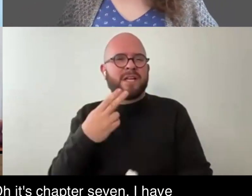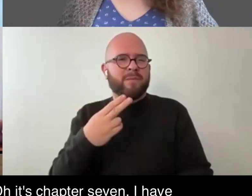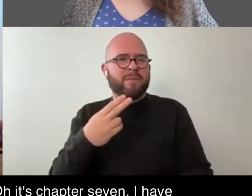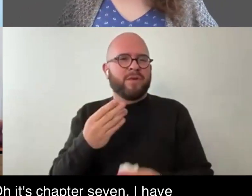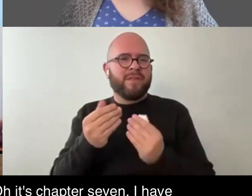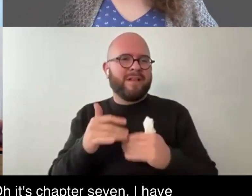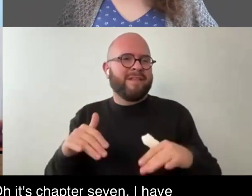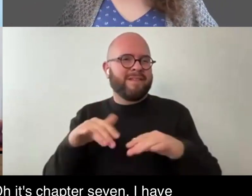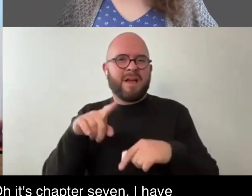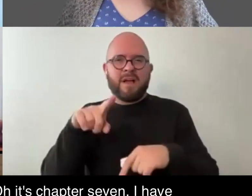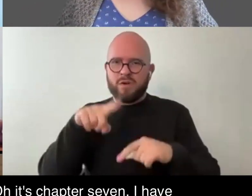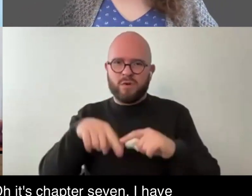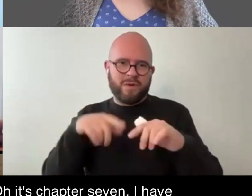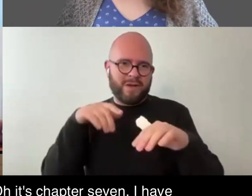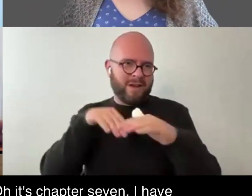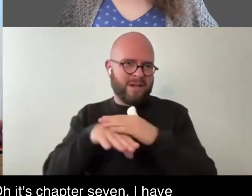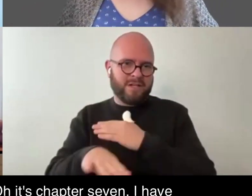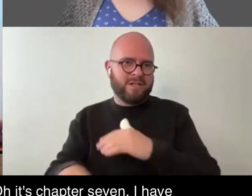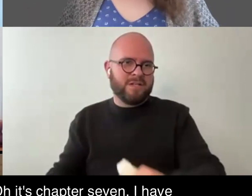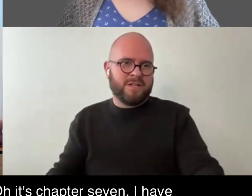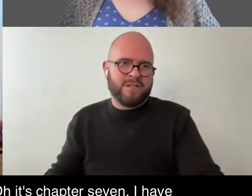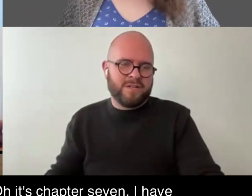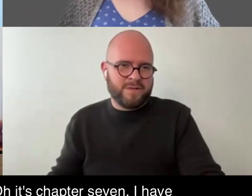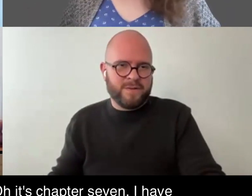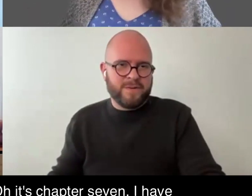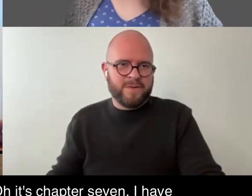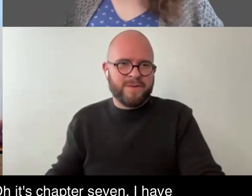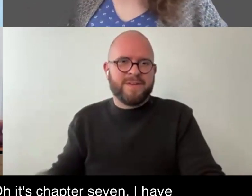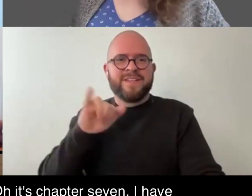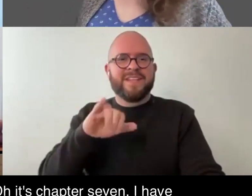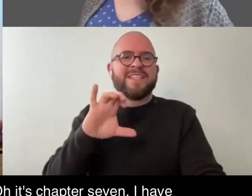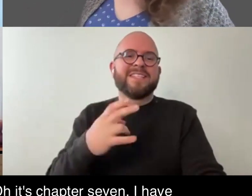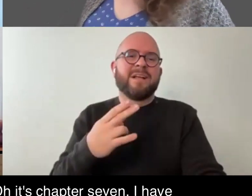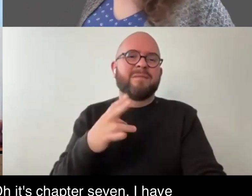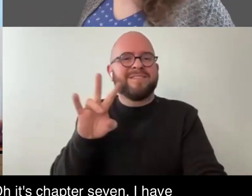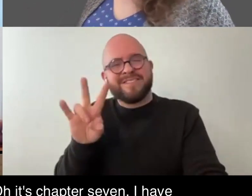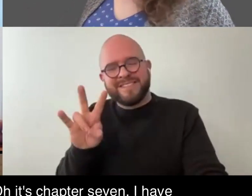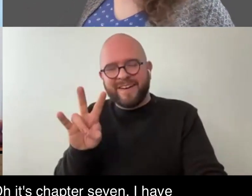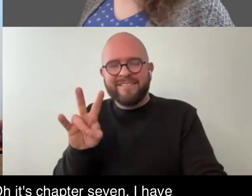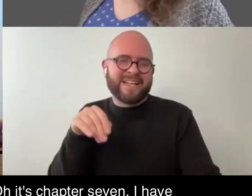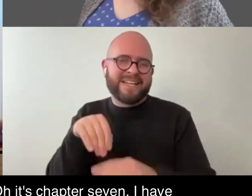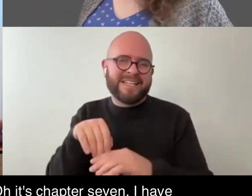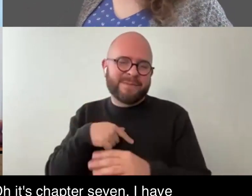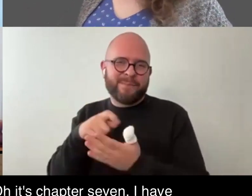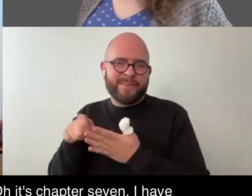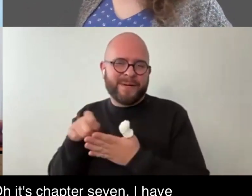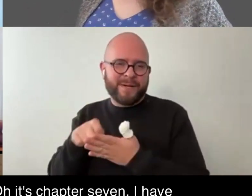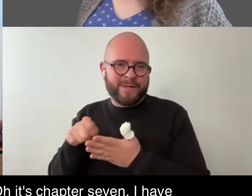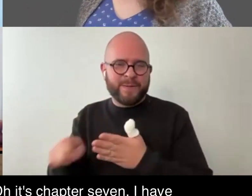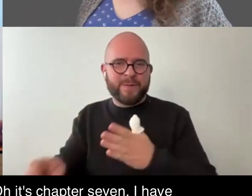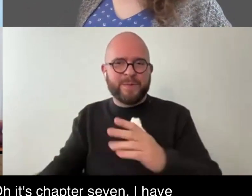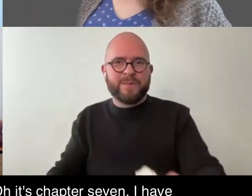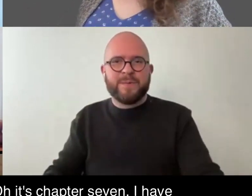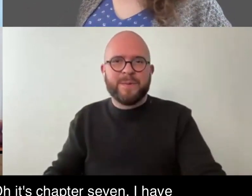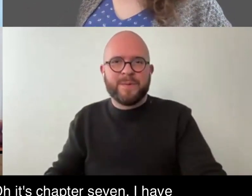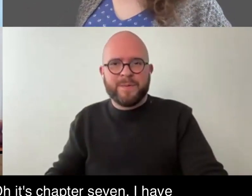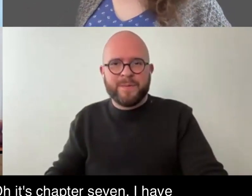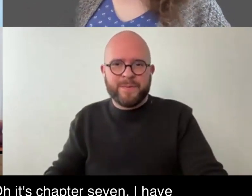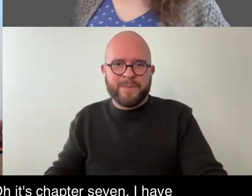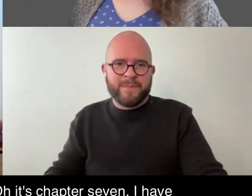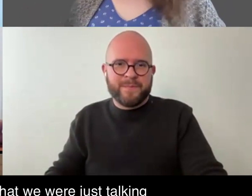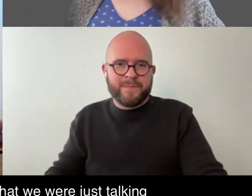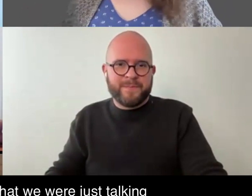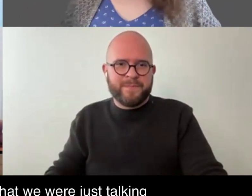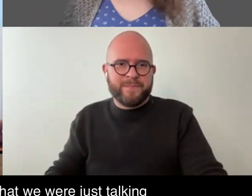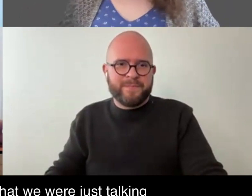Enter. Oh, it's chapter 7 I have here in my notes. And I feel like